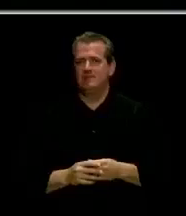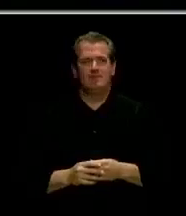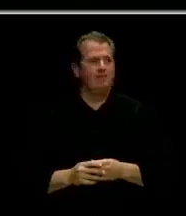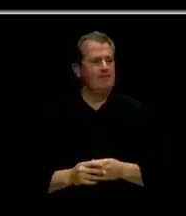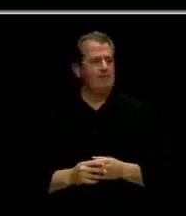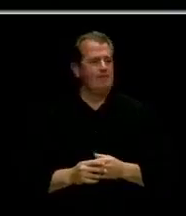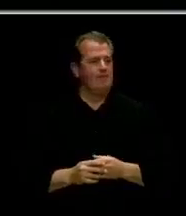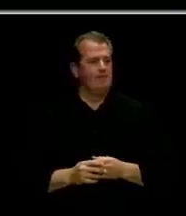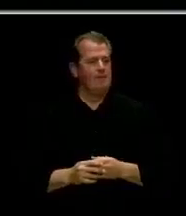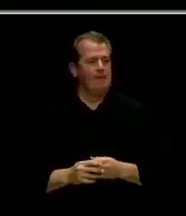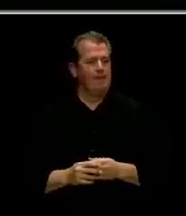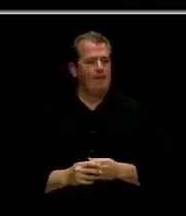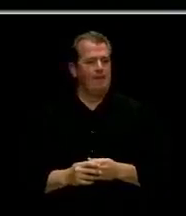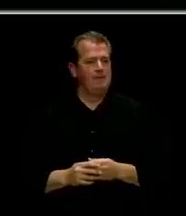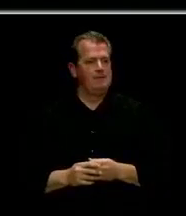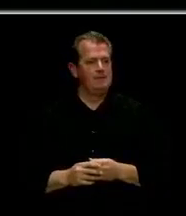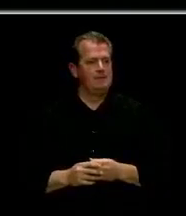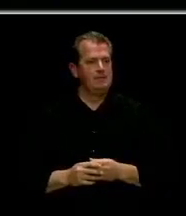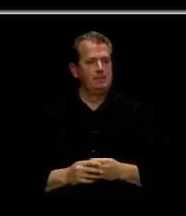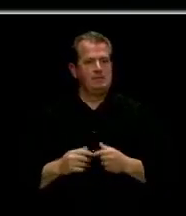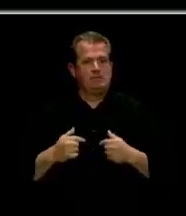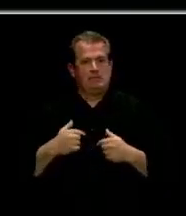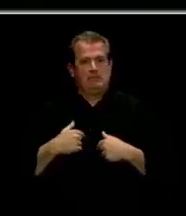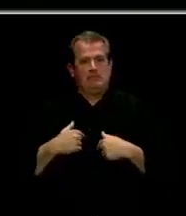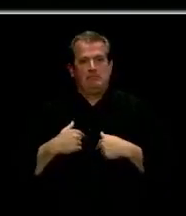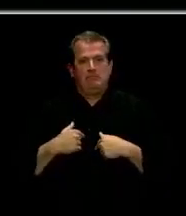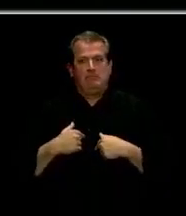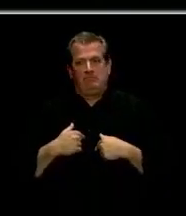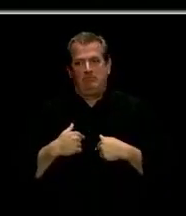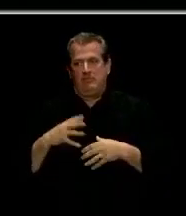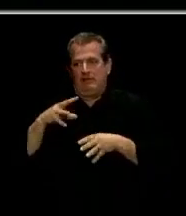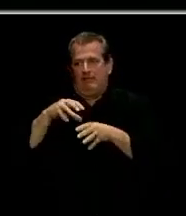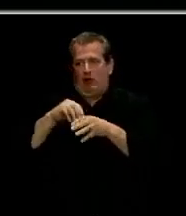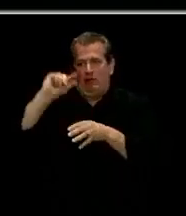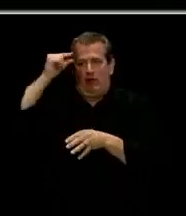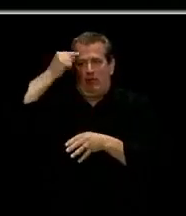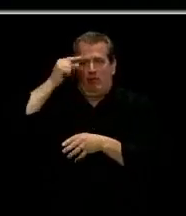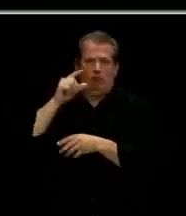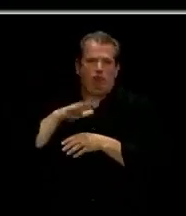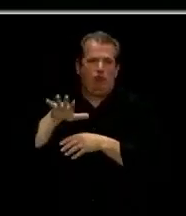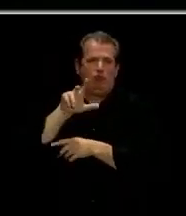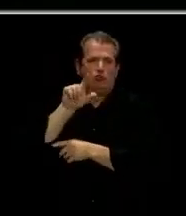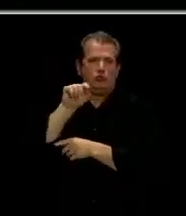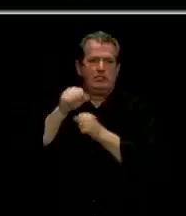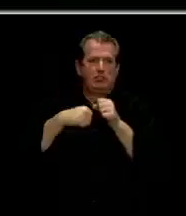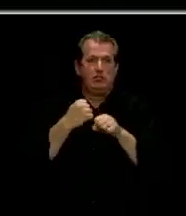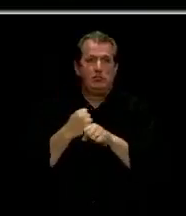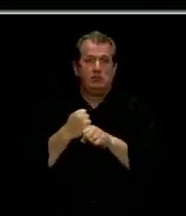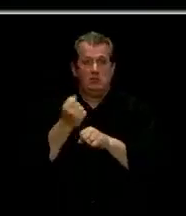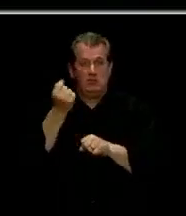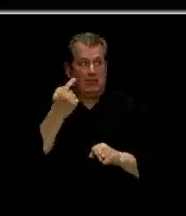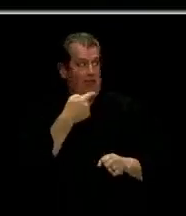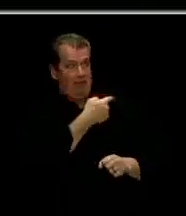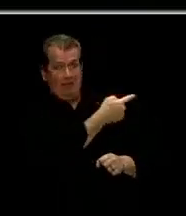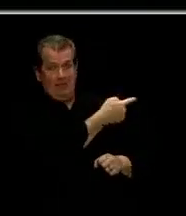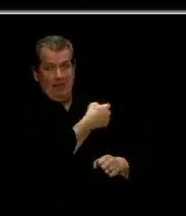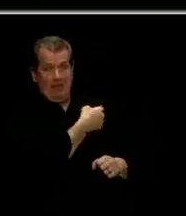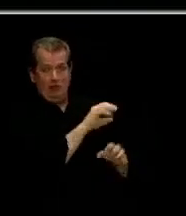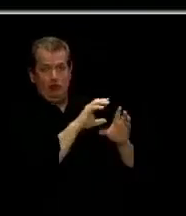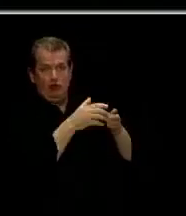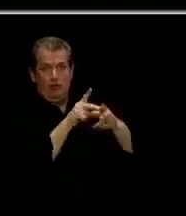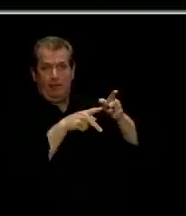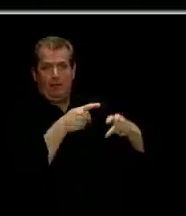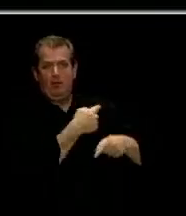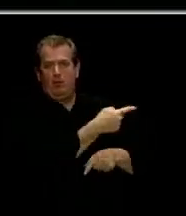having spent just about 20 years in government, these are the folks that make it happen. These are the ones